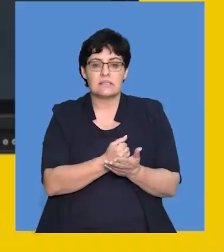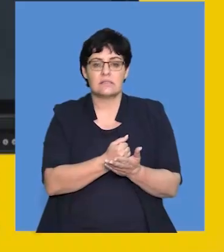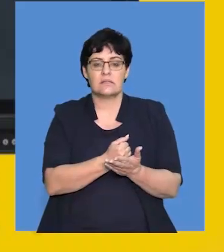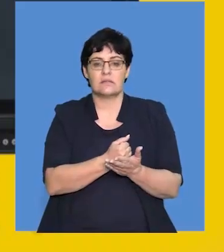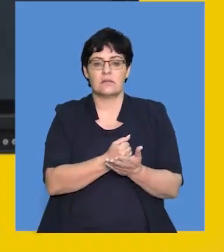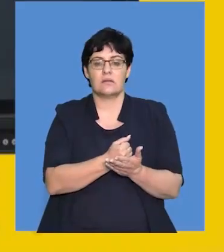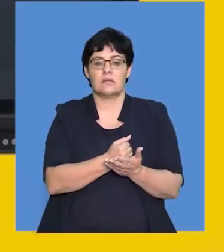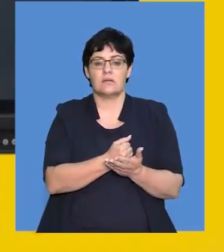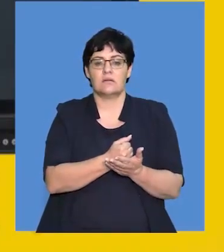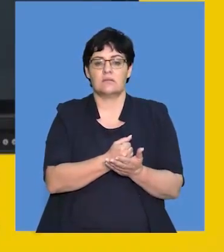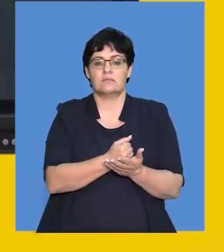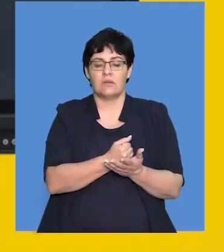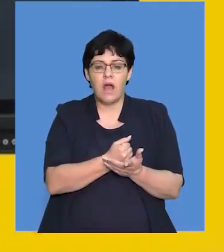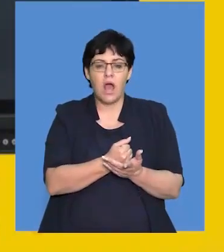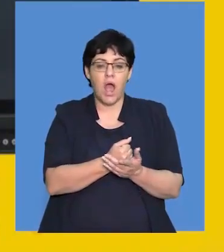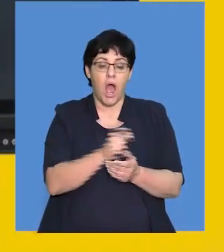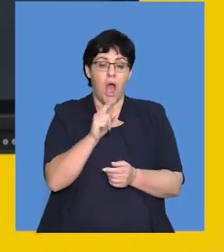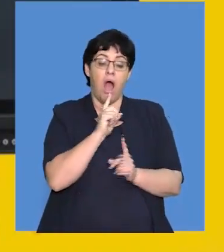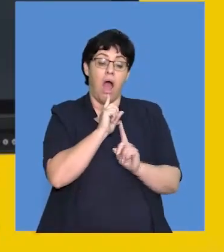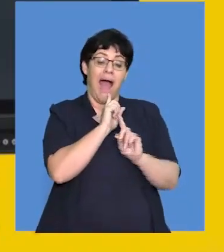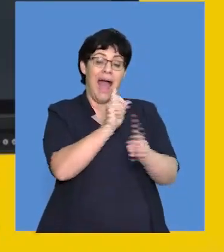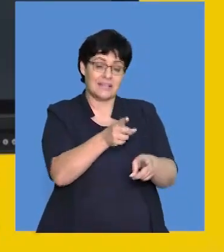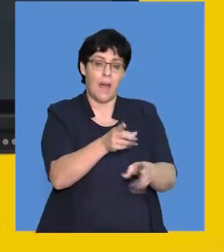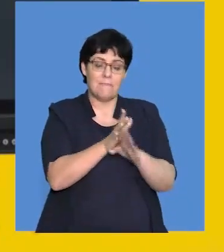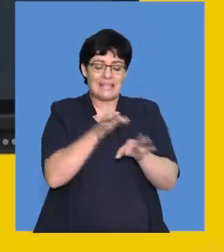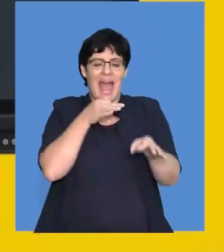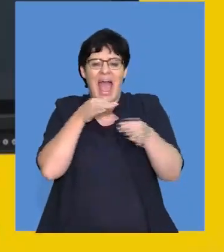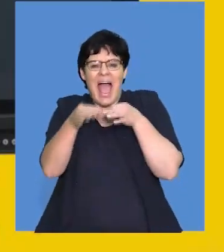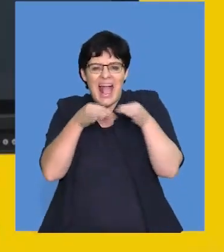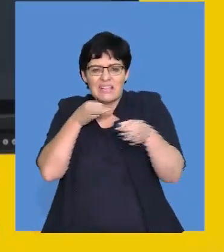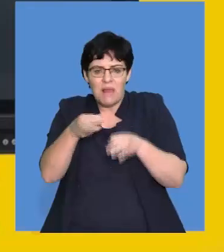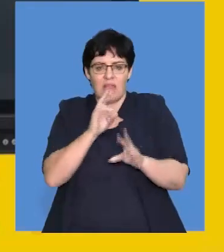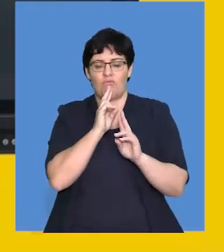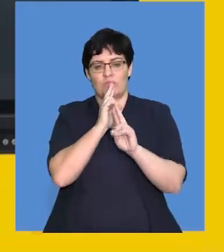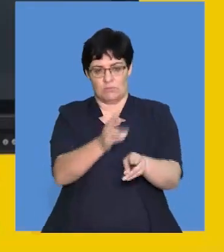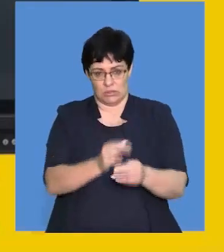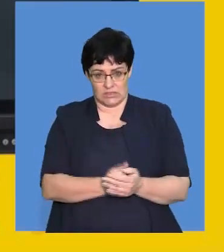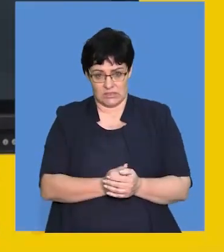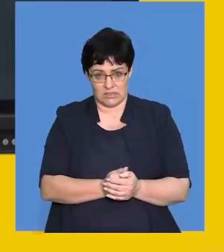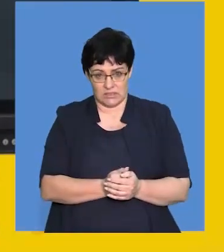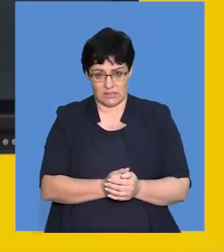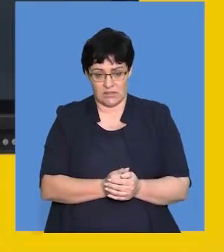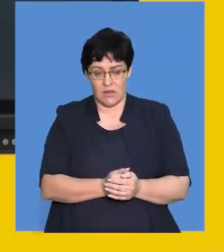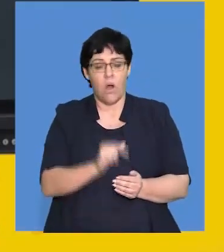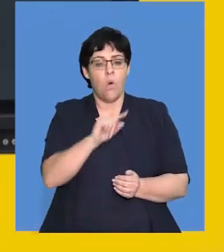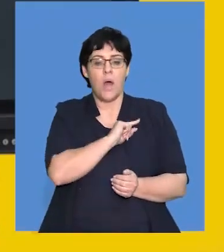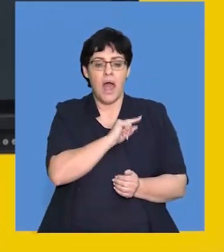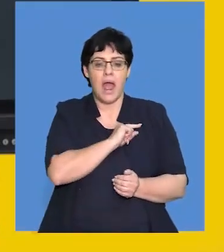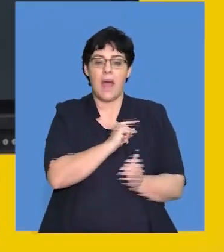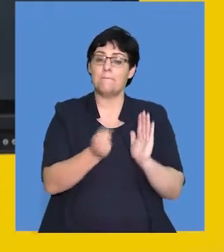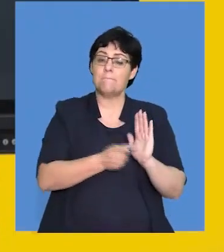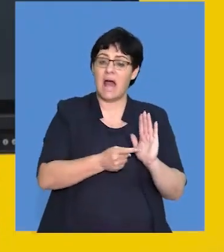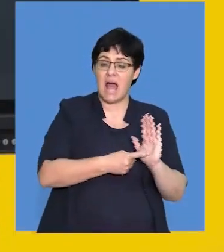give to a substantive or substantiate response towards, because they